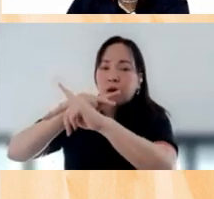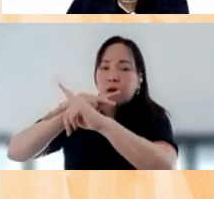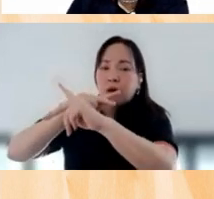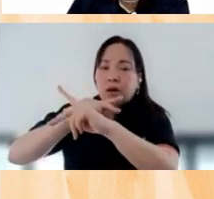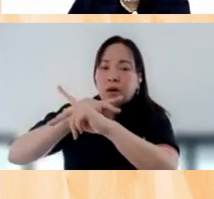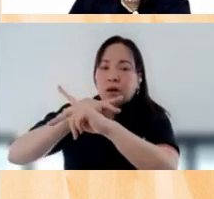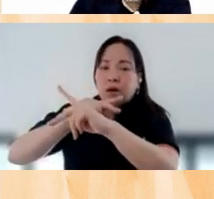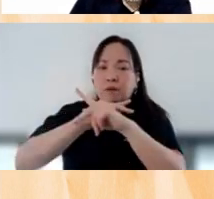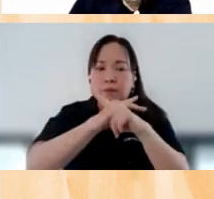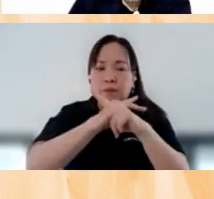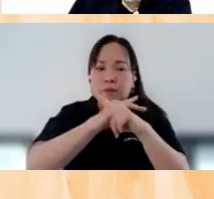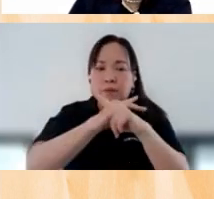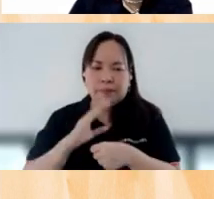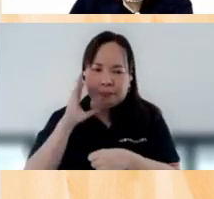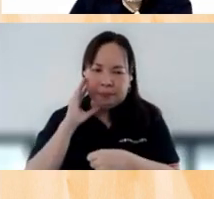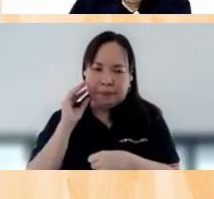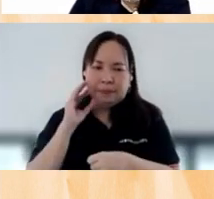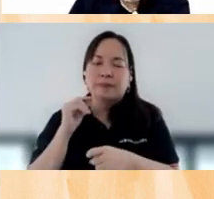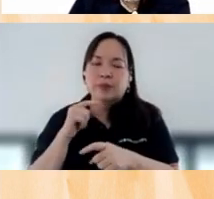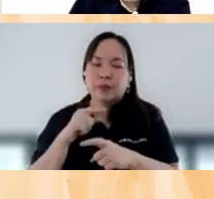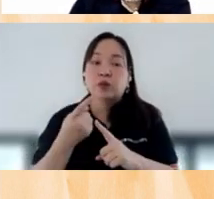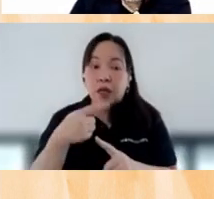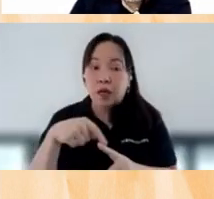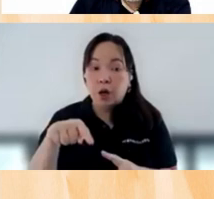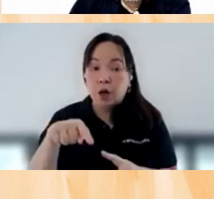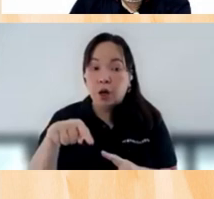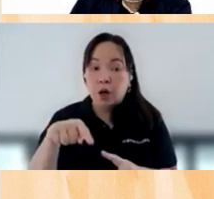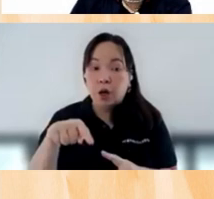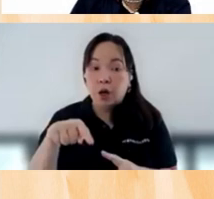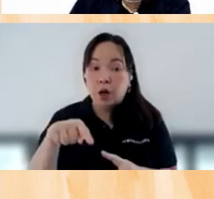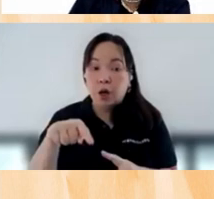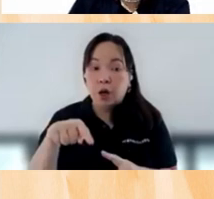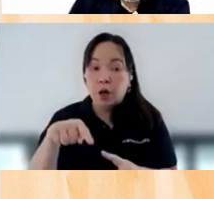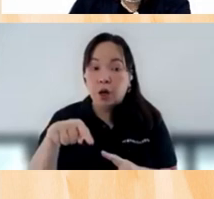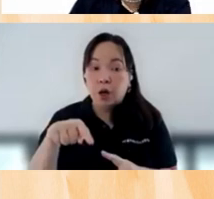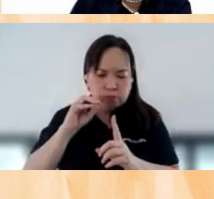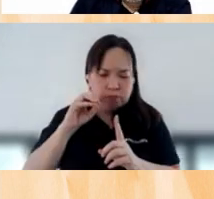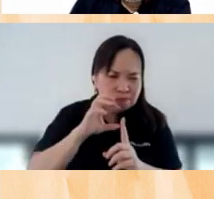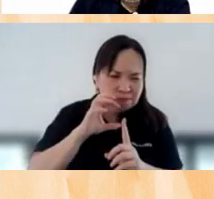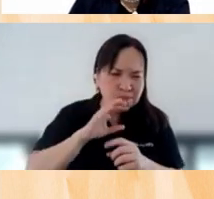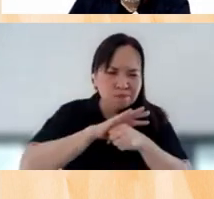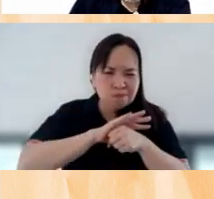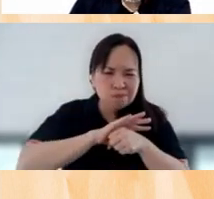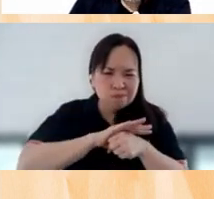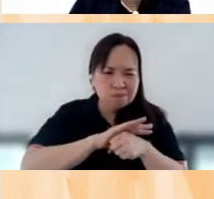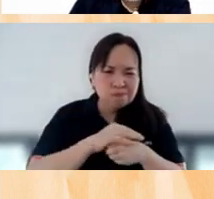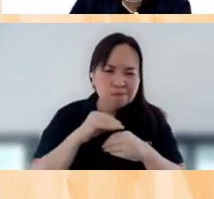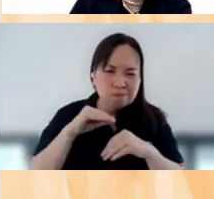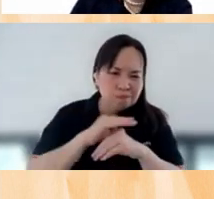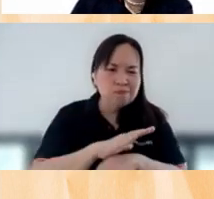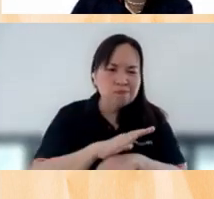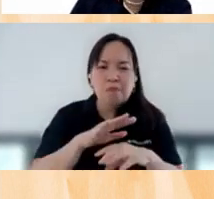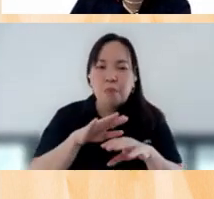From some studies I've read, some children actually overcome, no, challenges of early, for